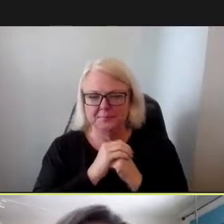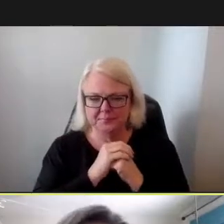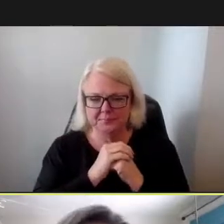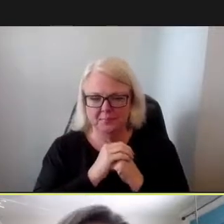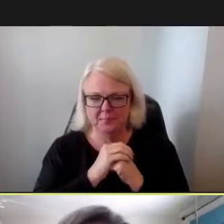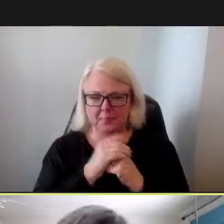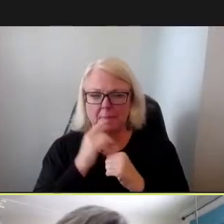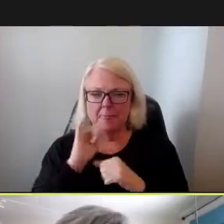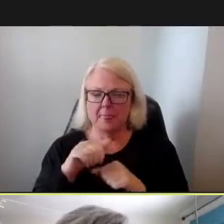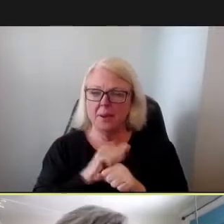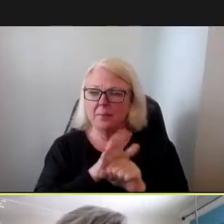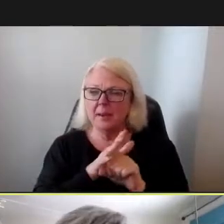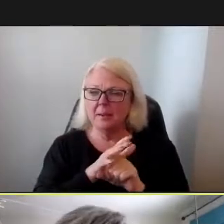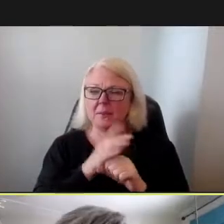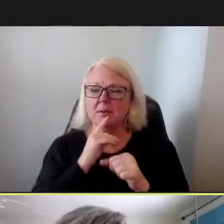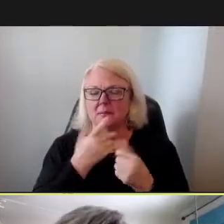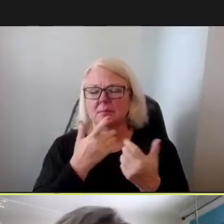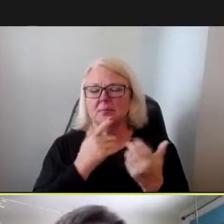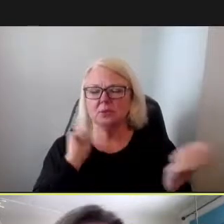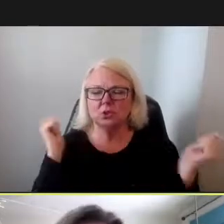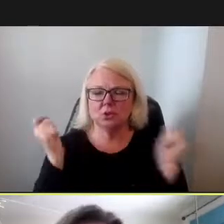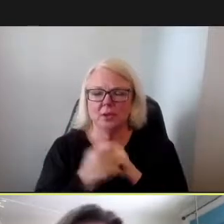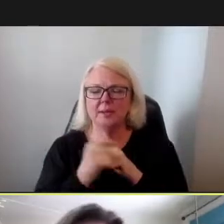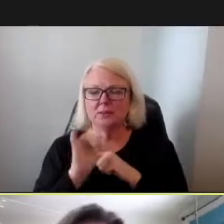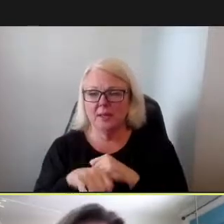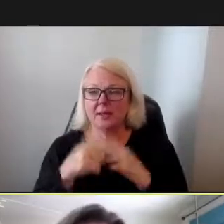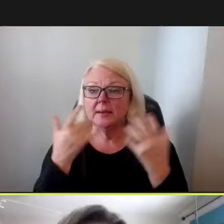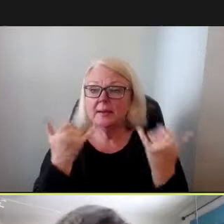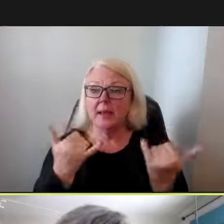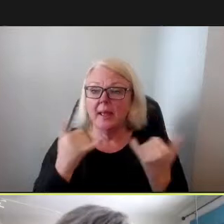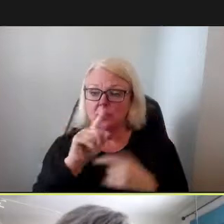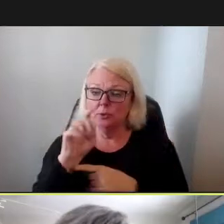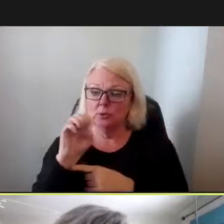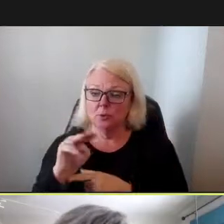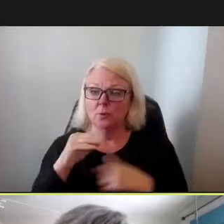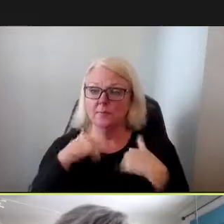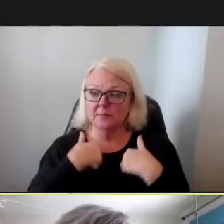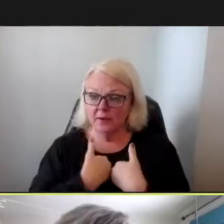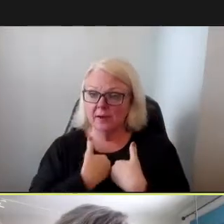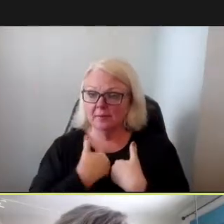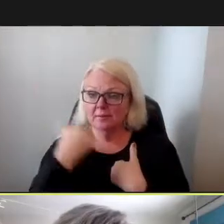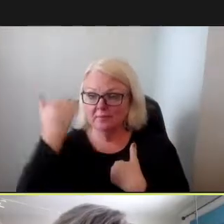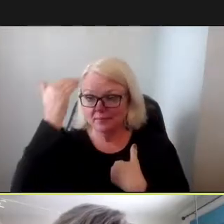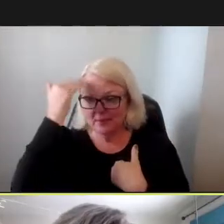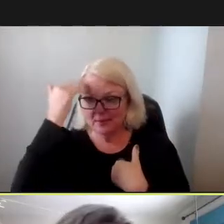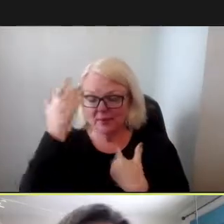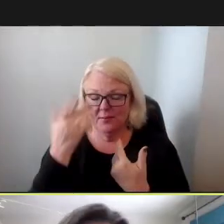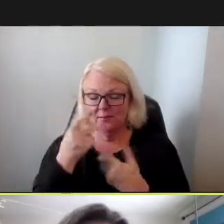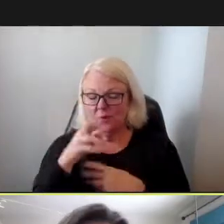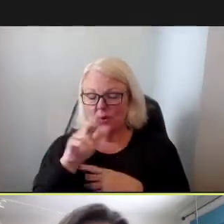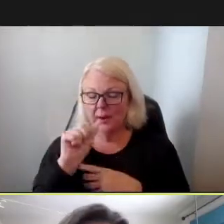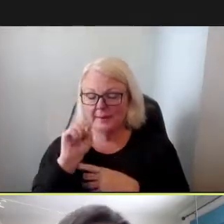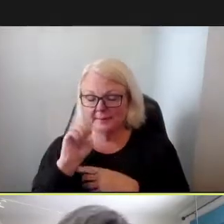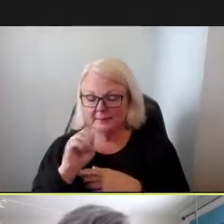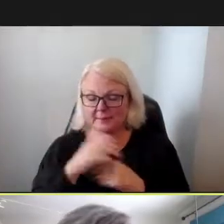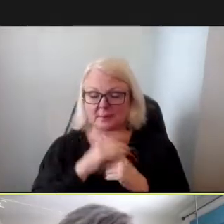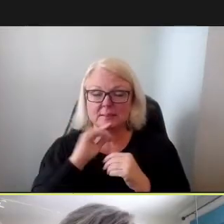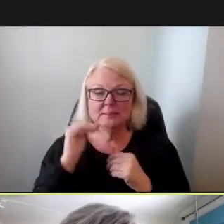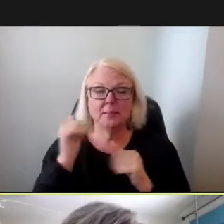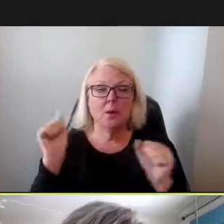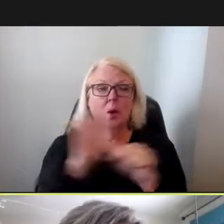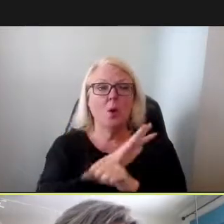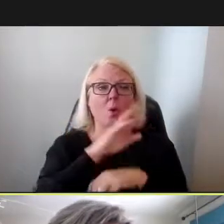The pandemic has turned those tables. Now, Zoom fatigue is a familiar phrase. It also seems the whole world